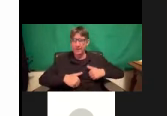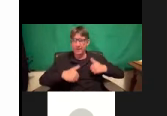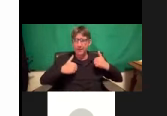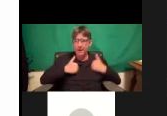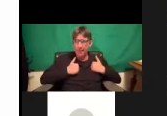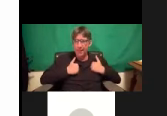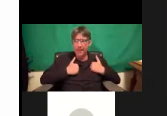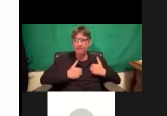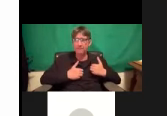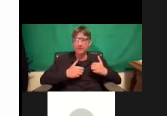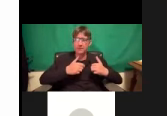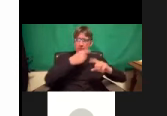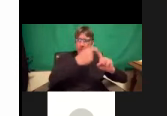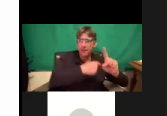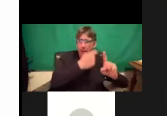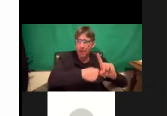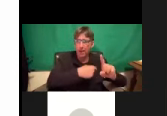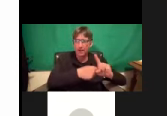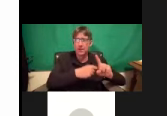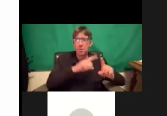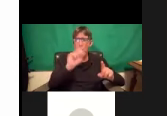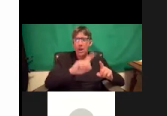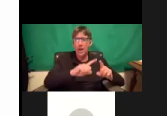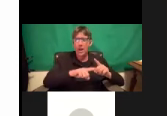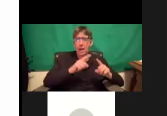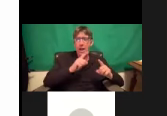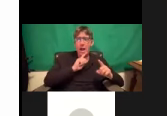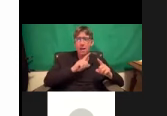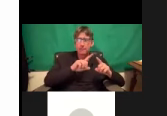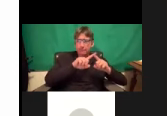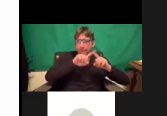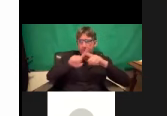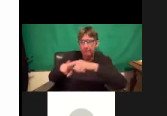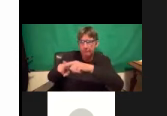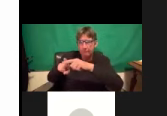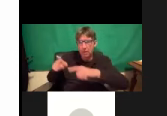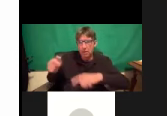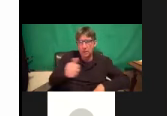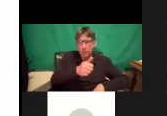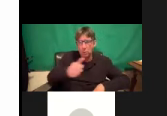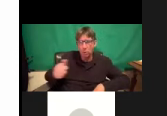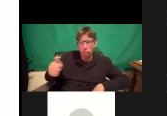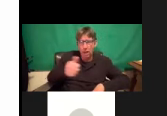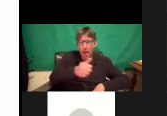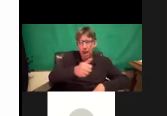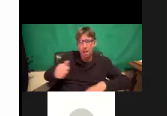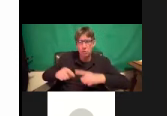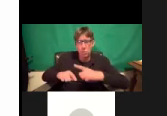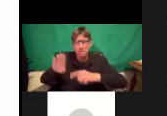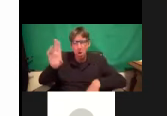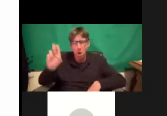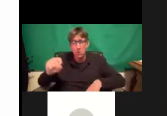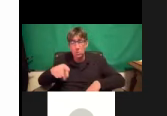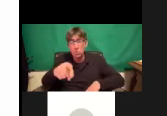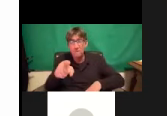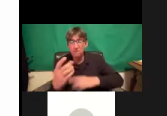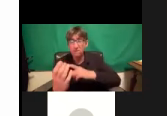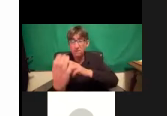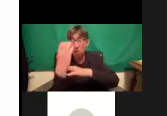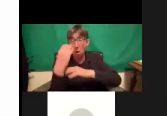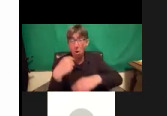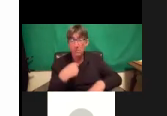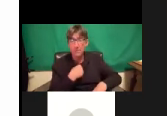to me there's not really a commitment to public transportation in Boston. I'm forced to now buy a car and move, right? So I